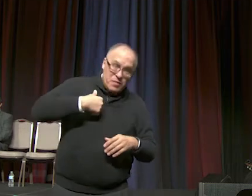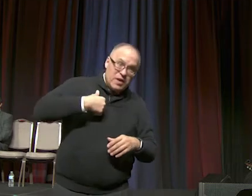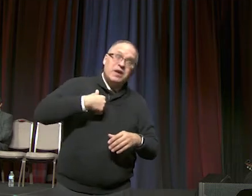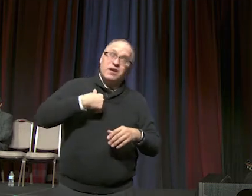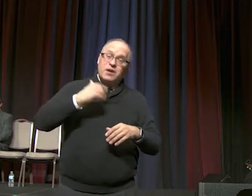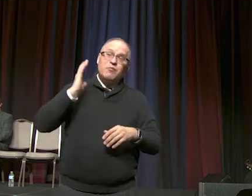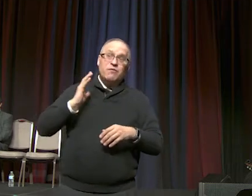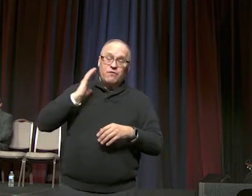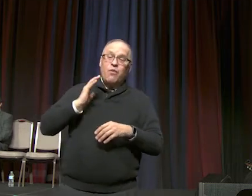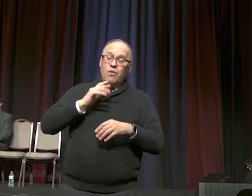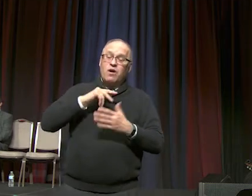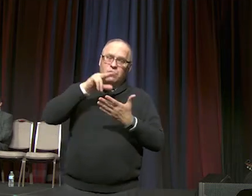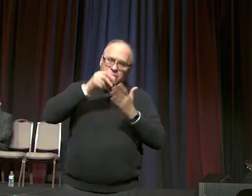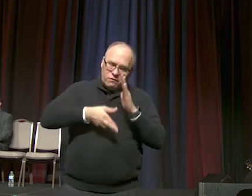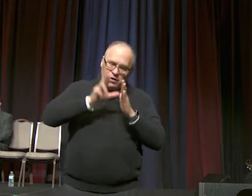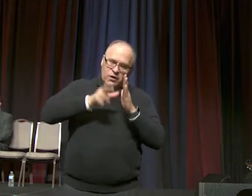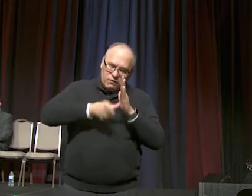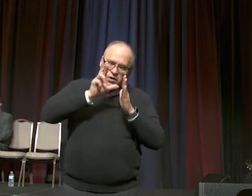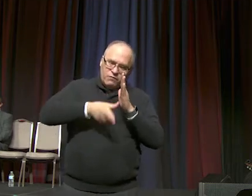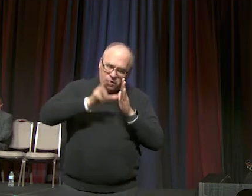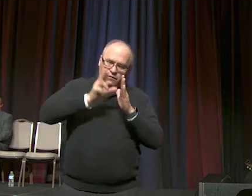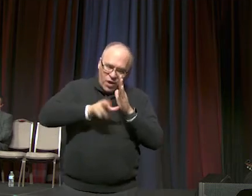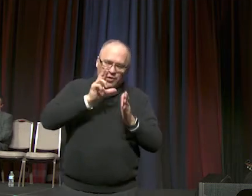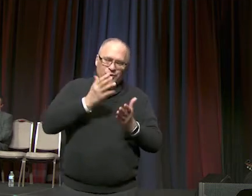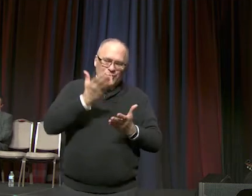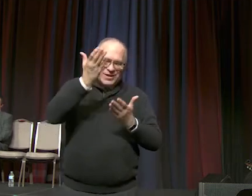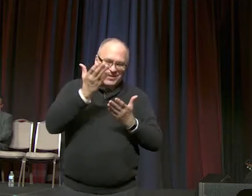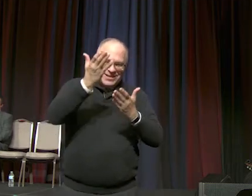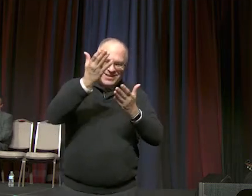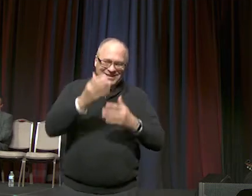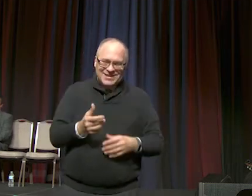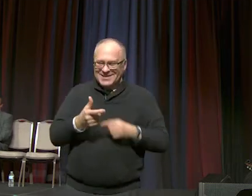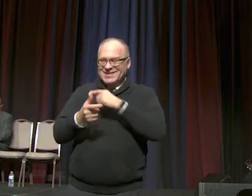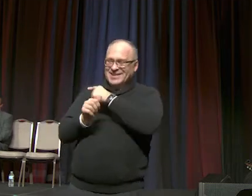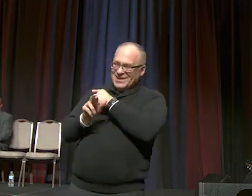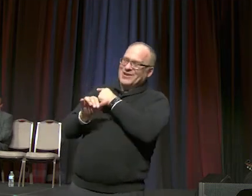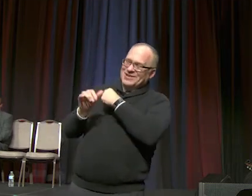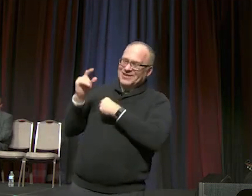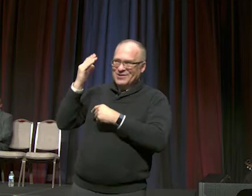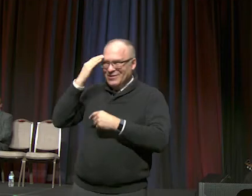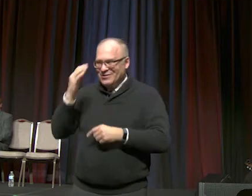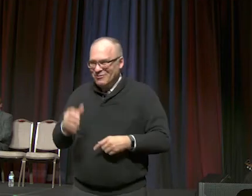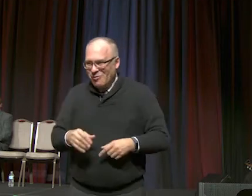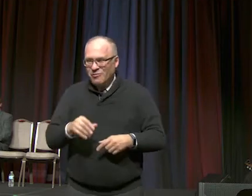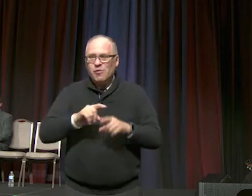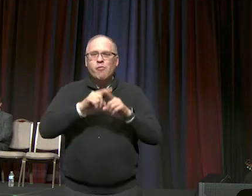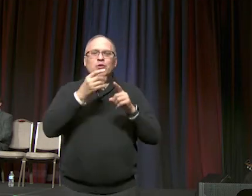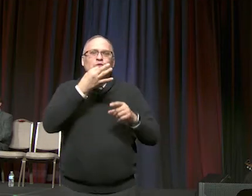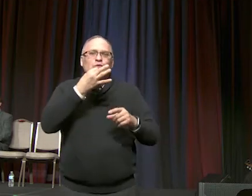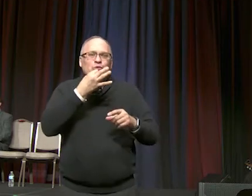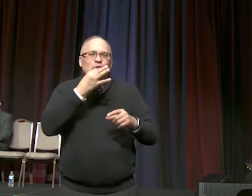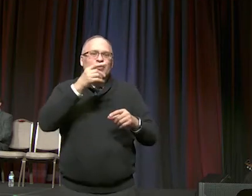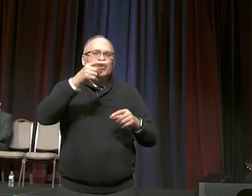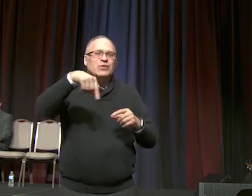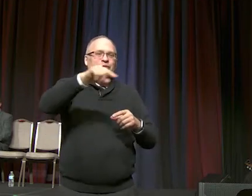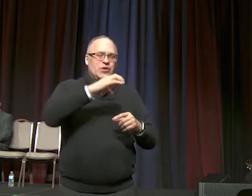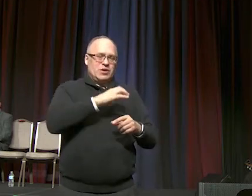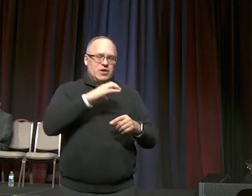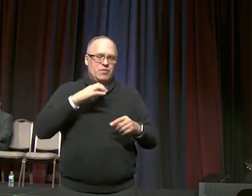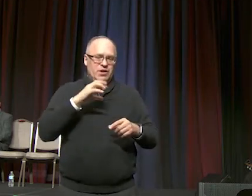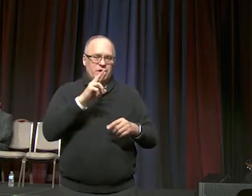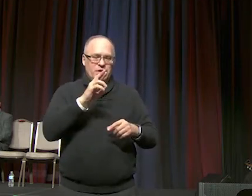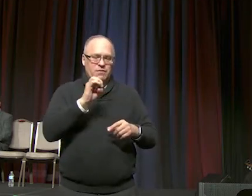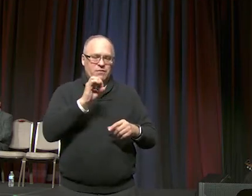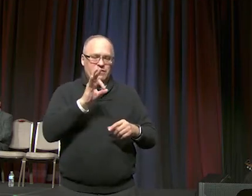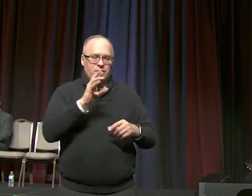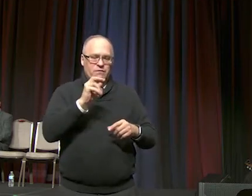night, calling Gary with questions, but soon the Committee on Reference gets to weigh in as well, and they will